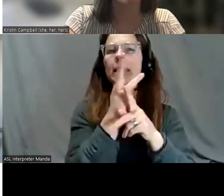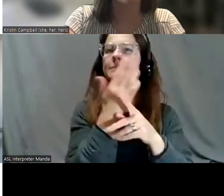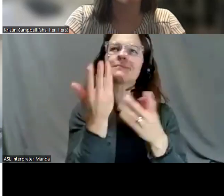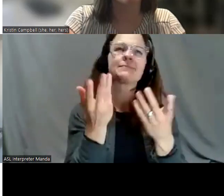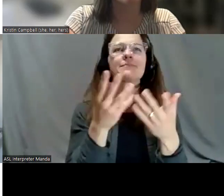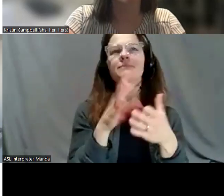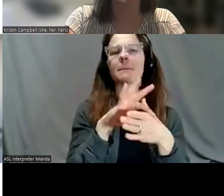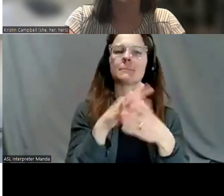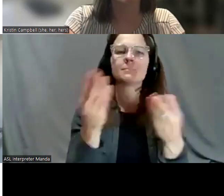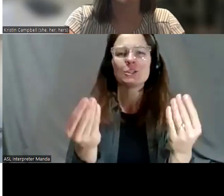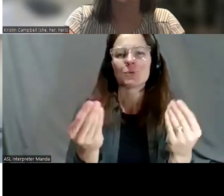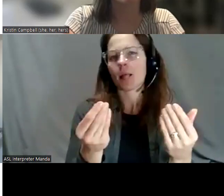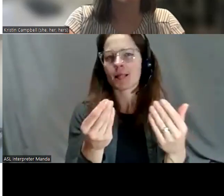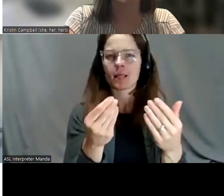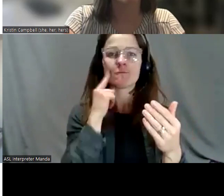material to read.